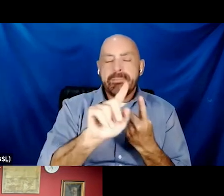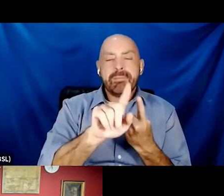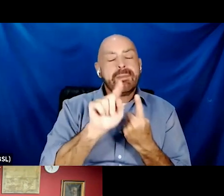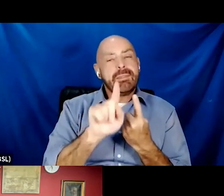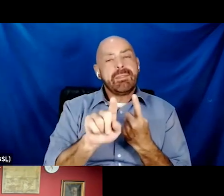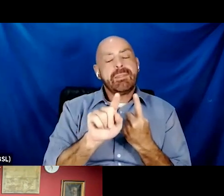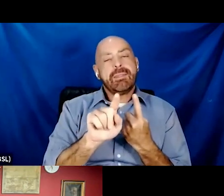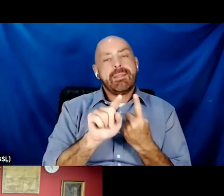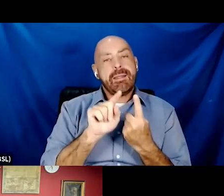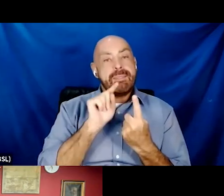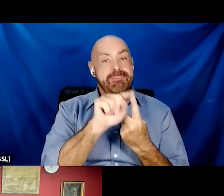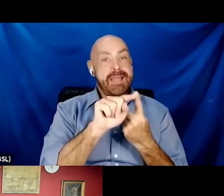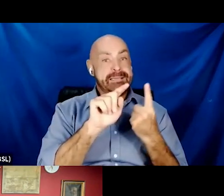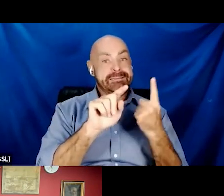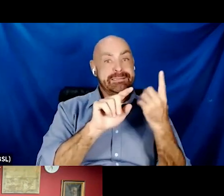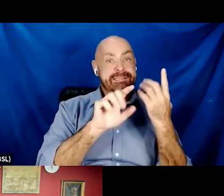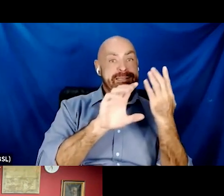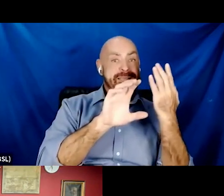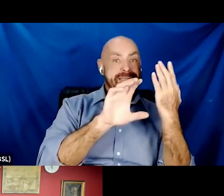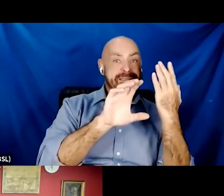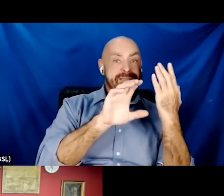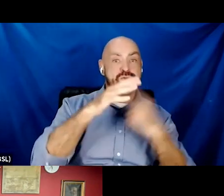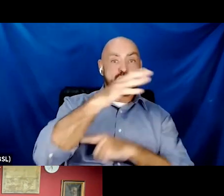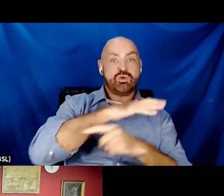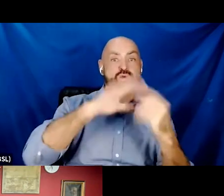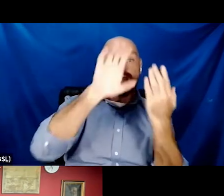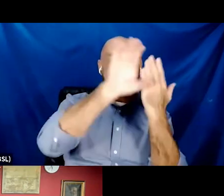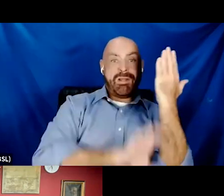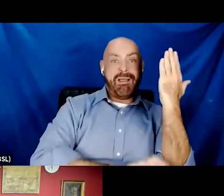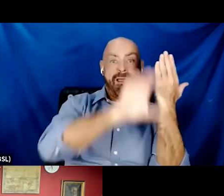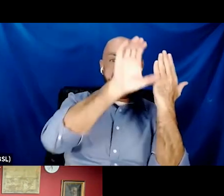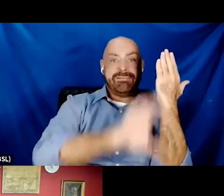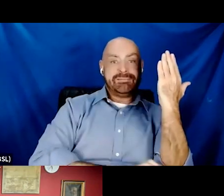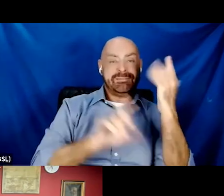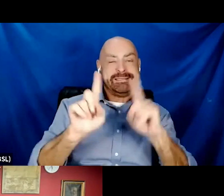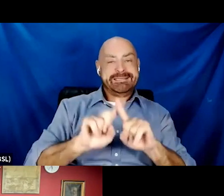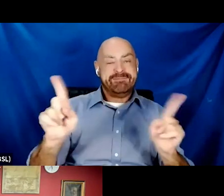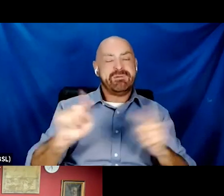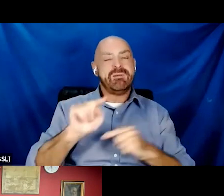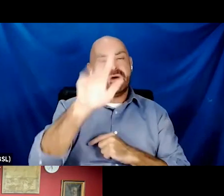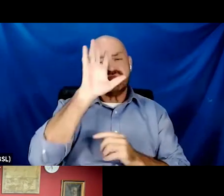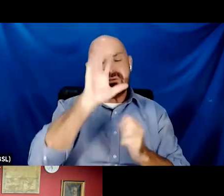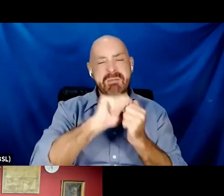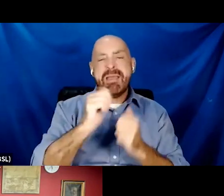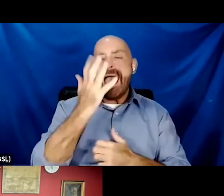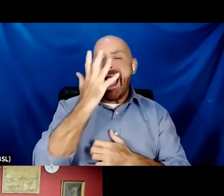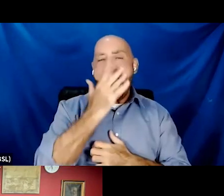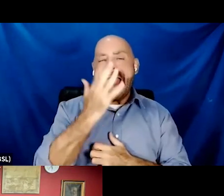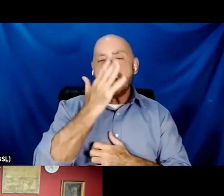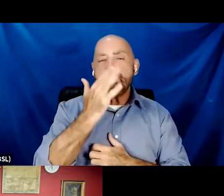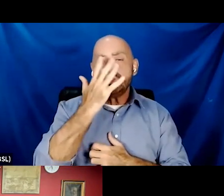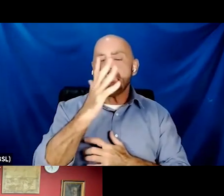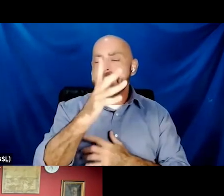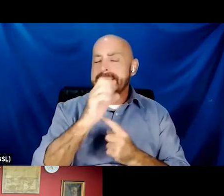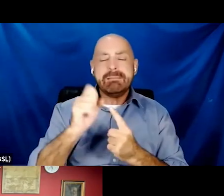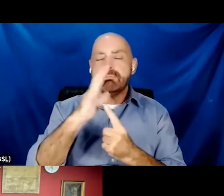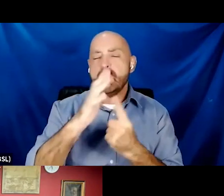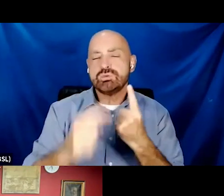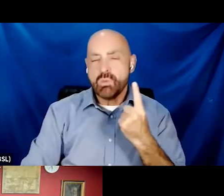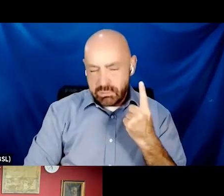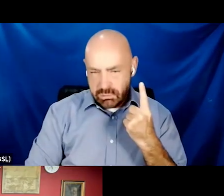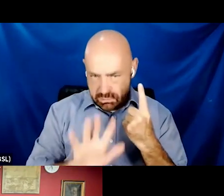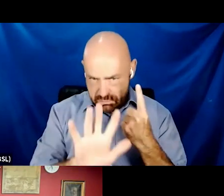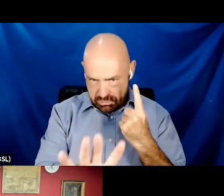That social class difference was very real and it's been talked about. But remember, age is by far the most important factor in this. You 10